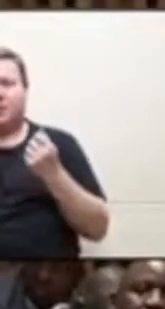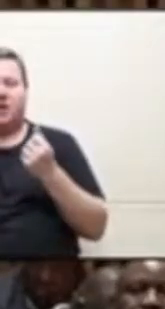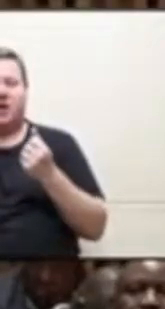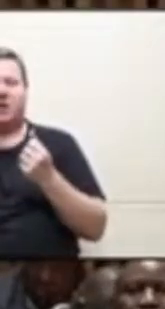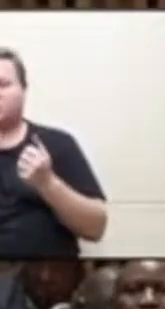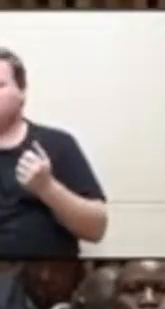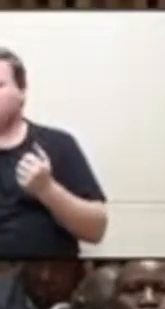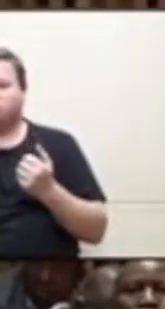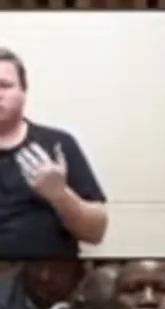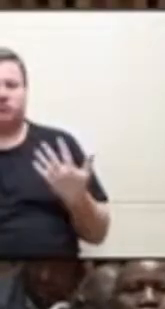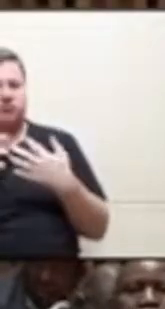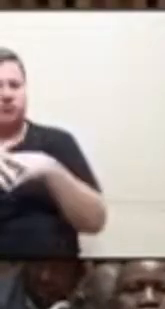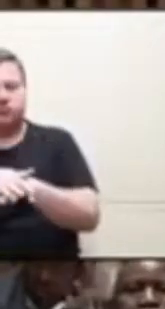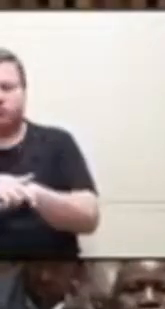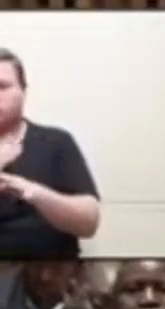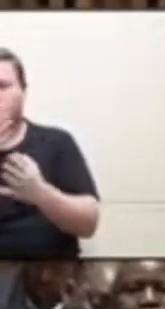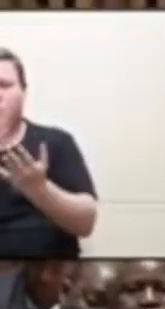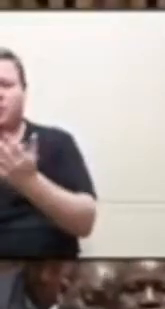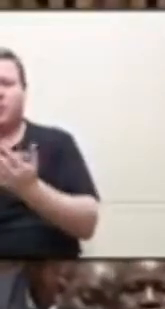reconciled.